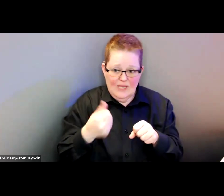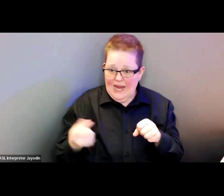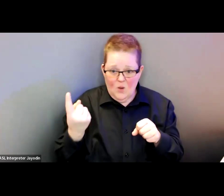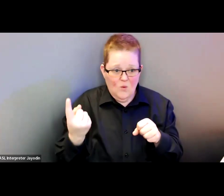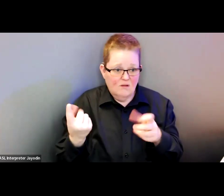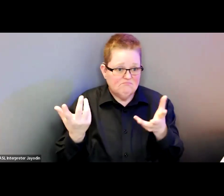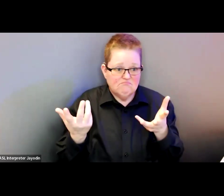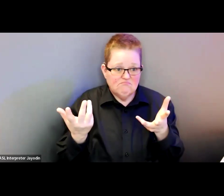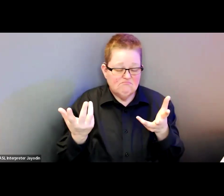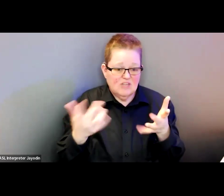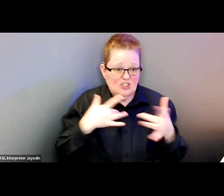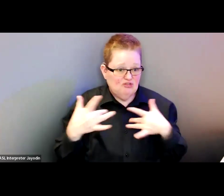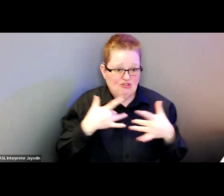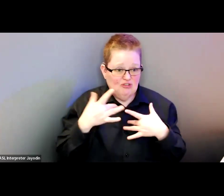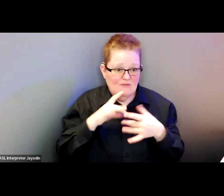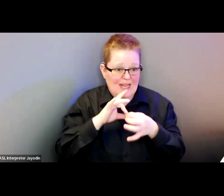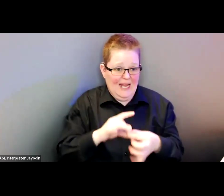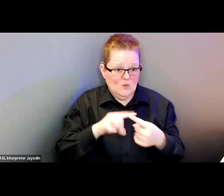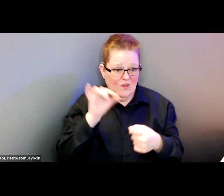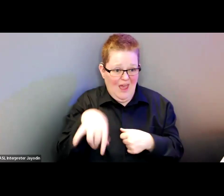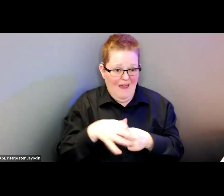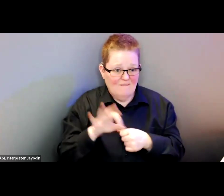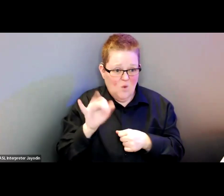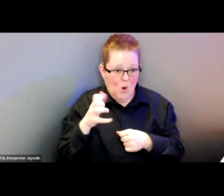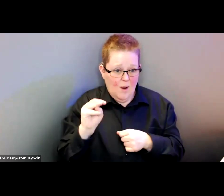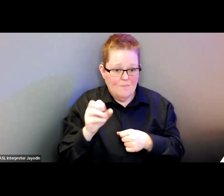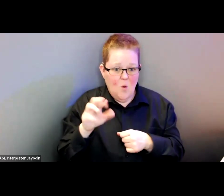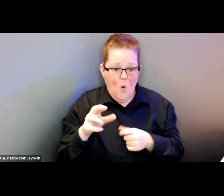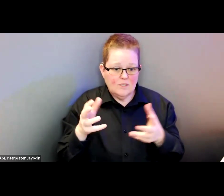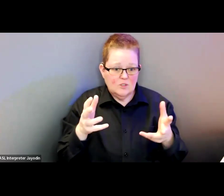have a concern with that? Or just want to speak to that point?